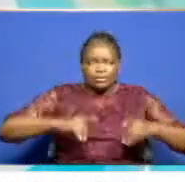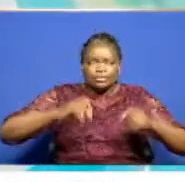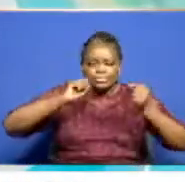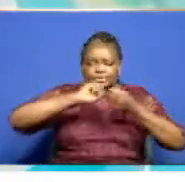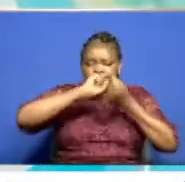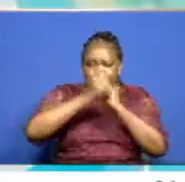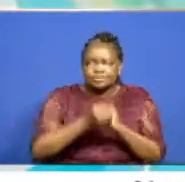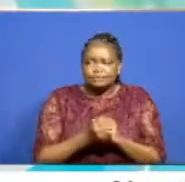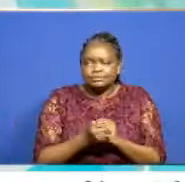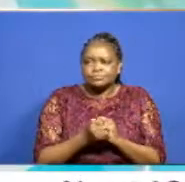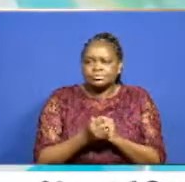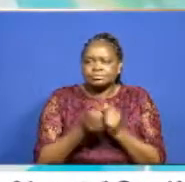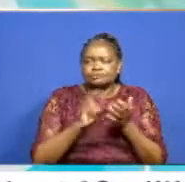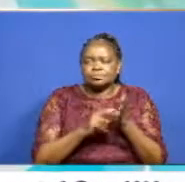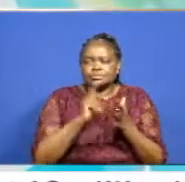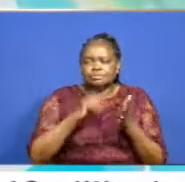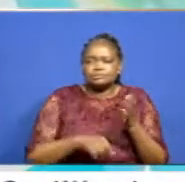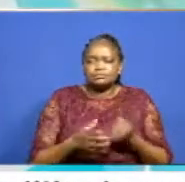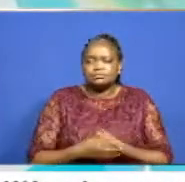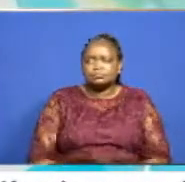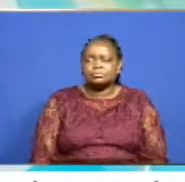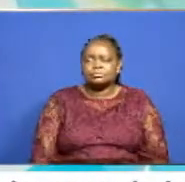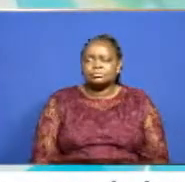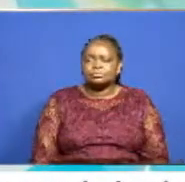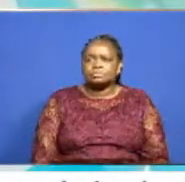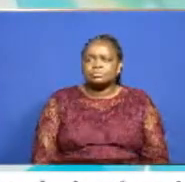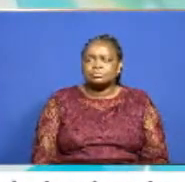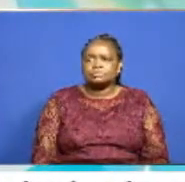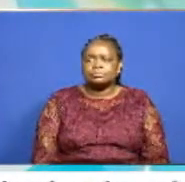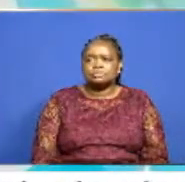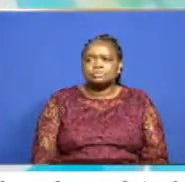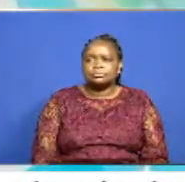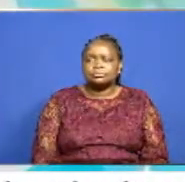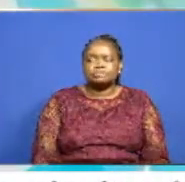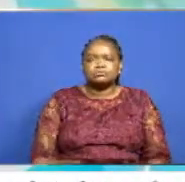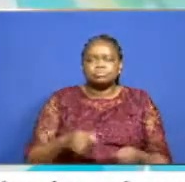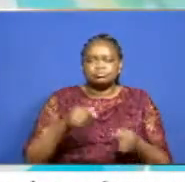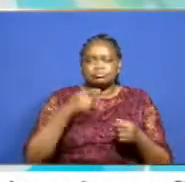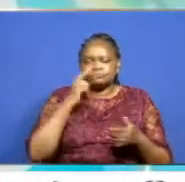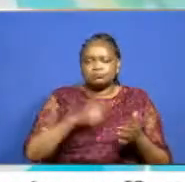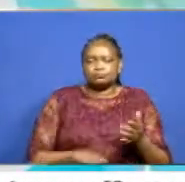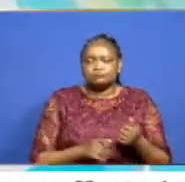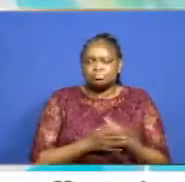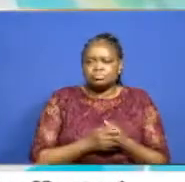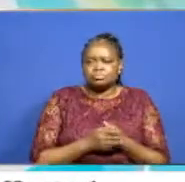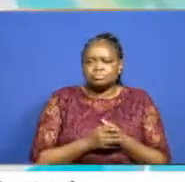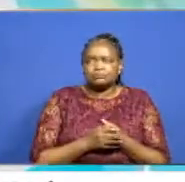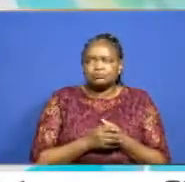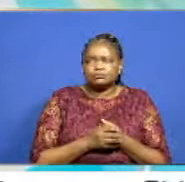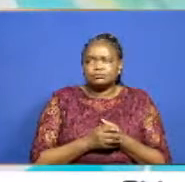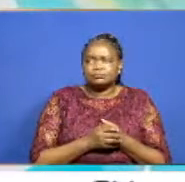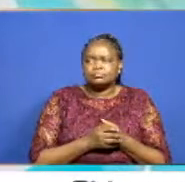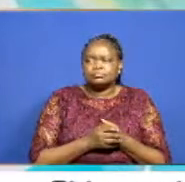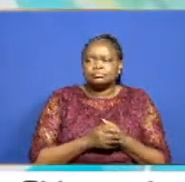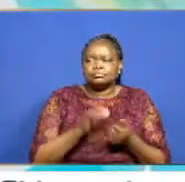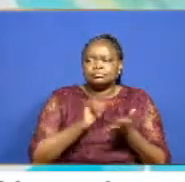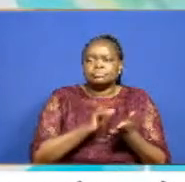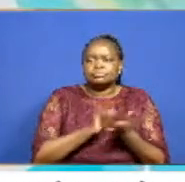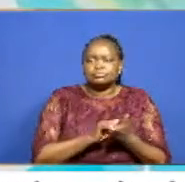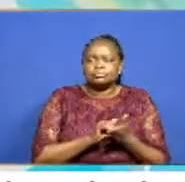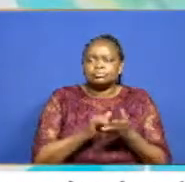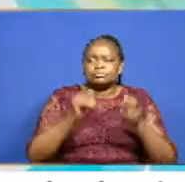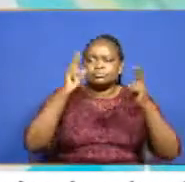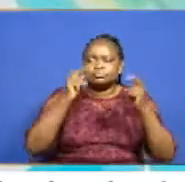reviewed. Mm-hmm. So what I want to put to you this morning is that the issue